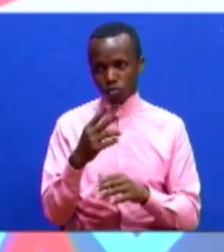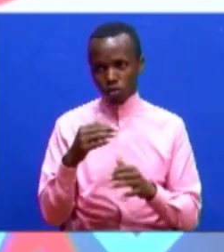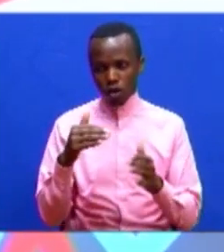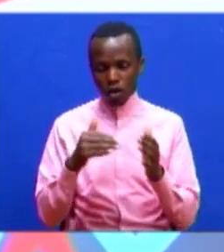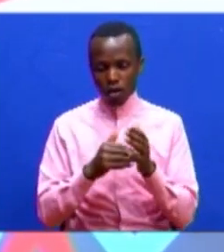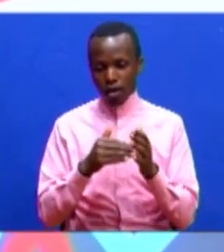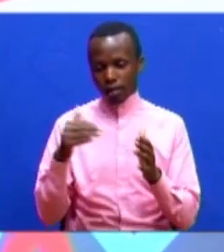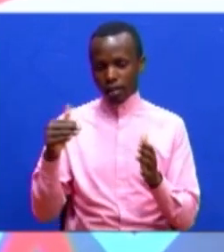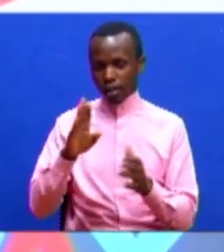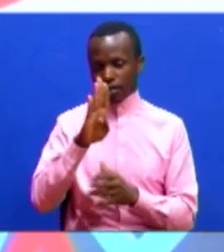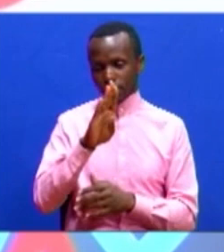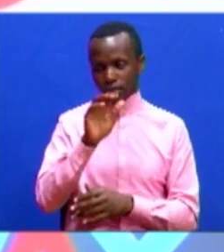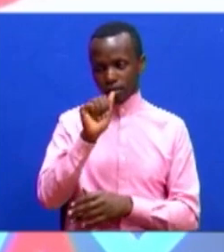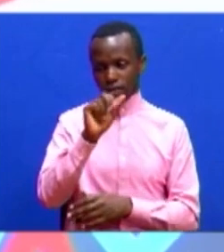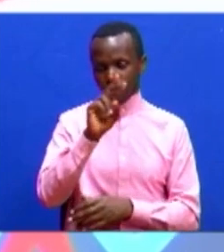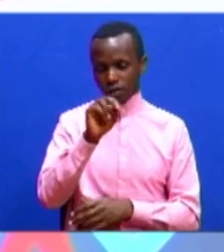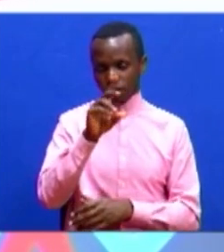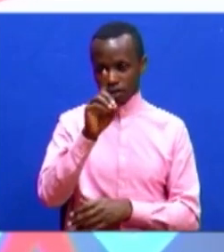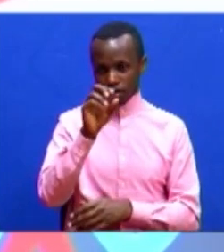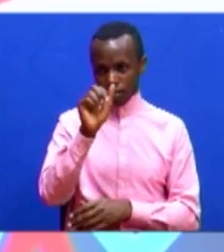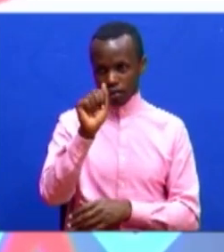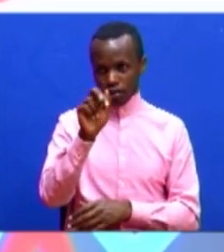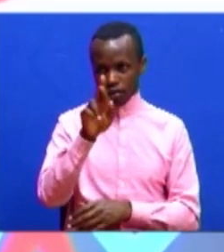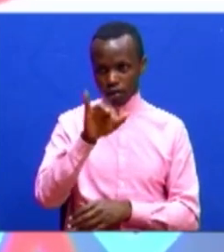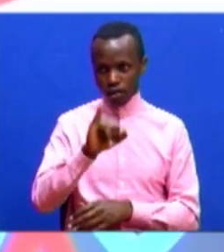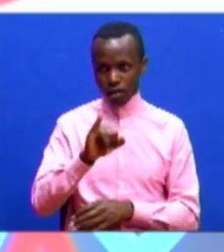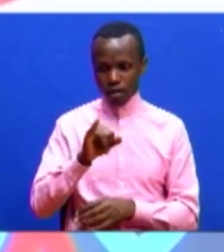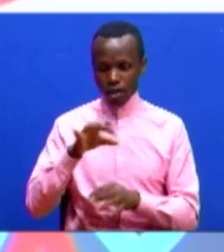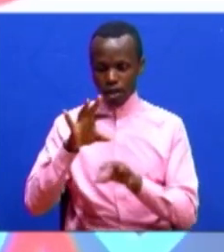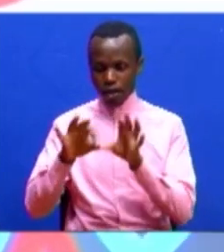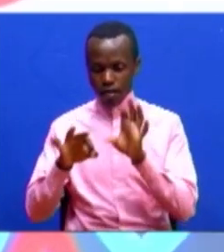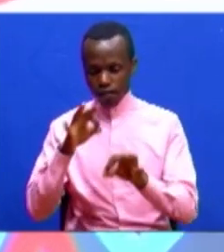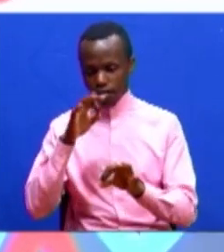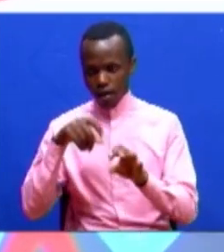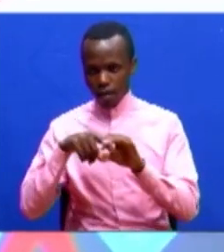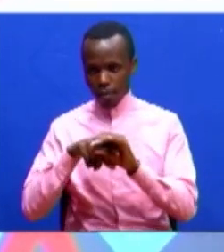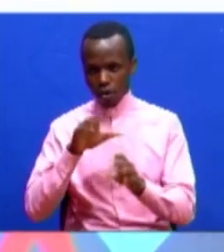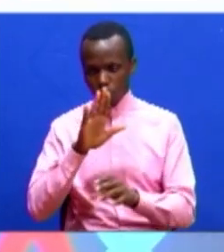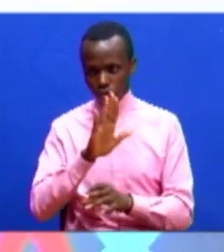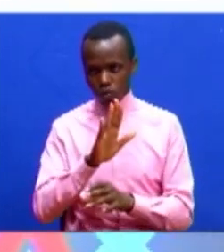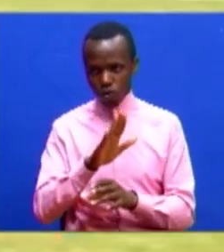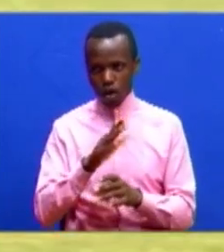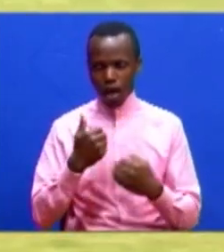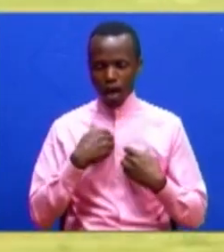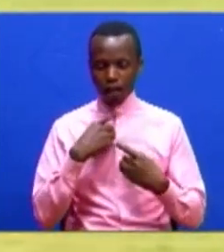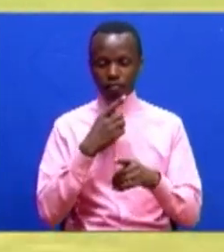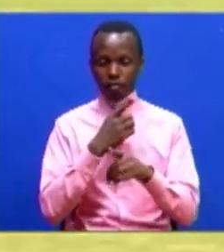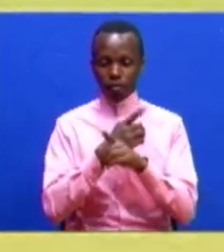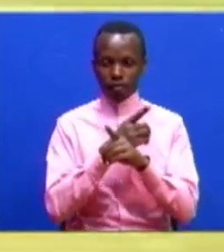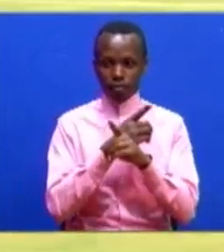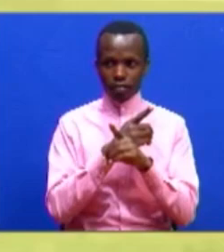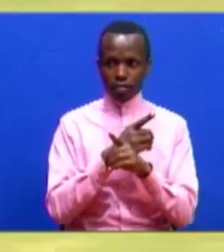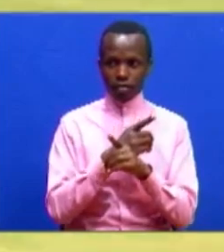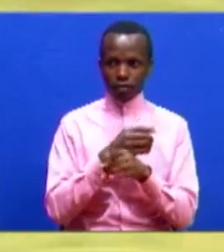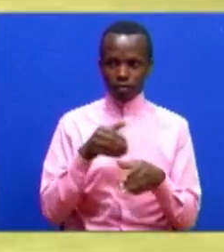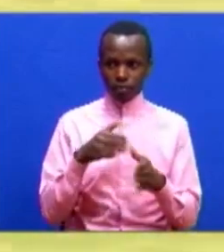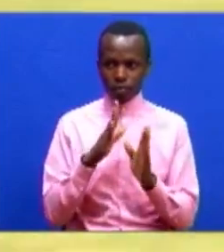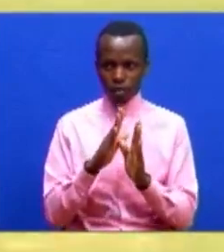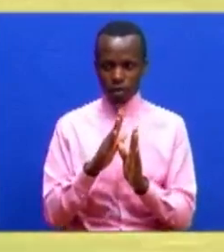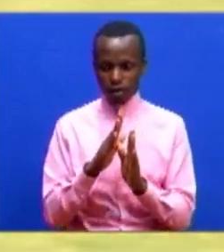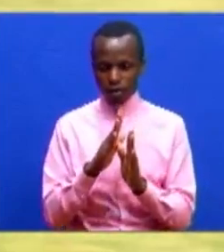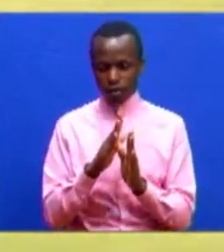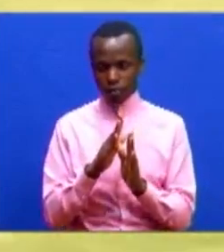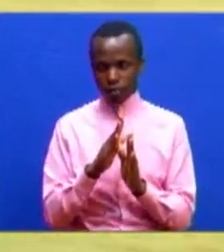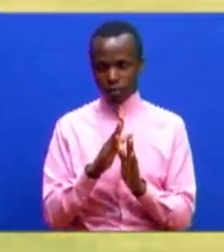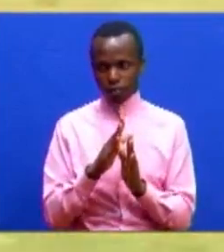bado second half watakuja wakiwa juu tena manaka alikuwa anatafuta hizo mabao. Tulichukua a defensive approach. Meanwhile, Posta Rangers lead the